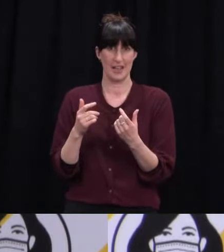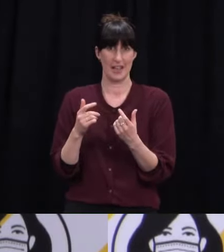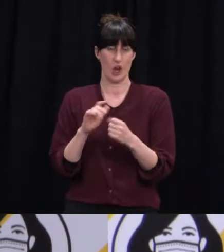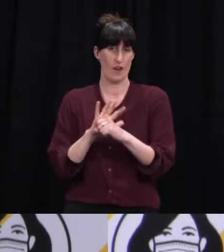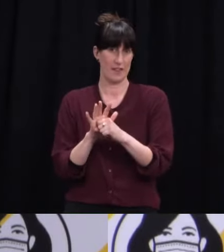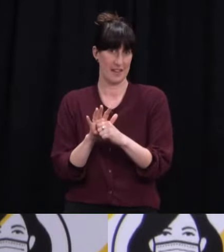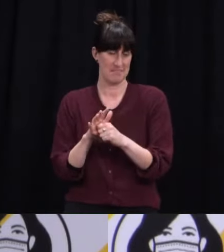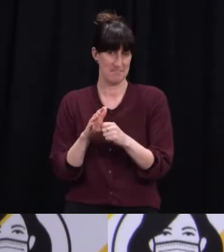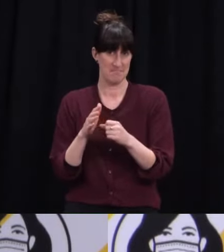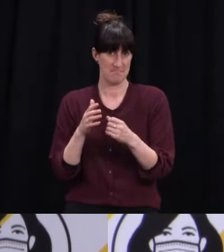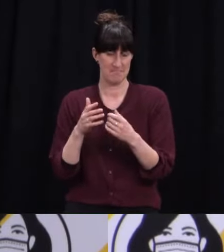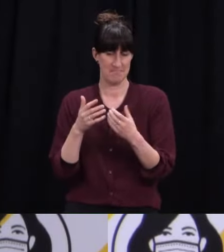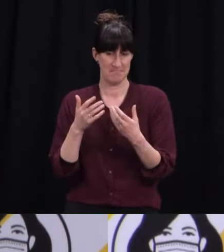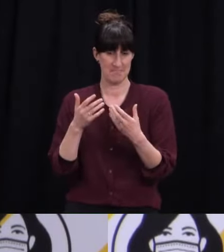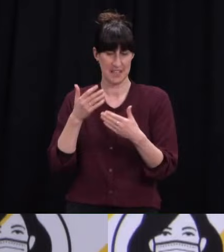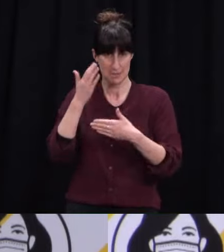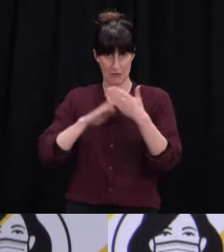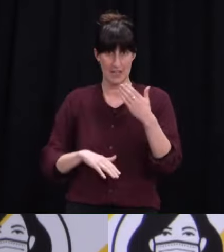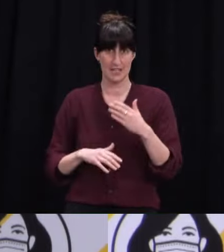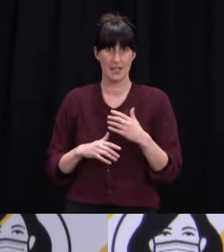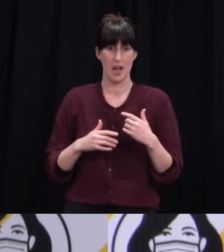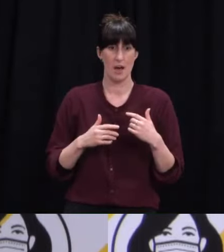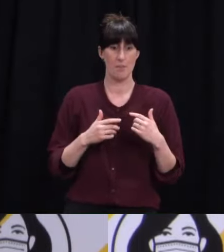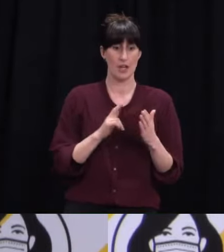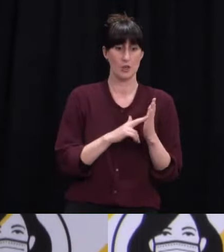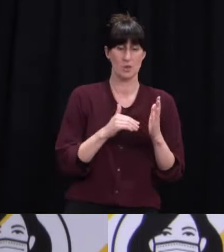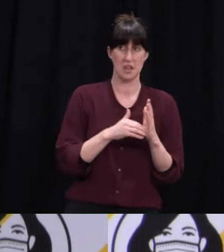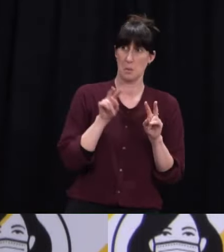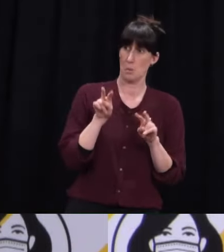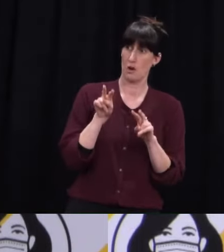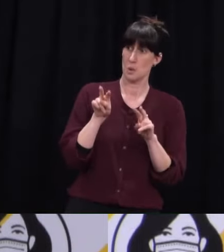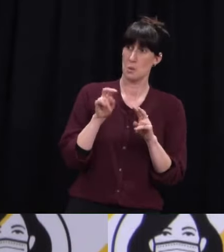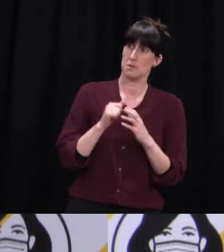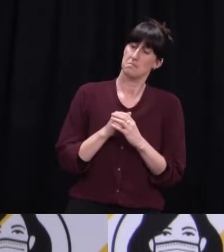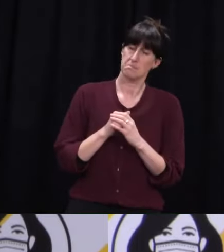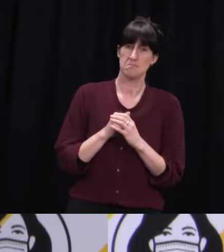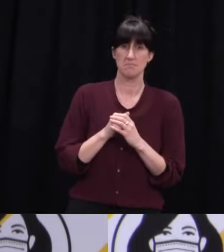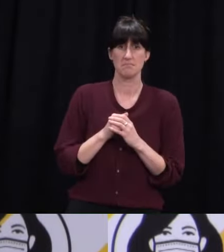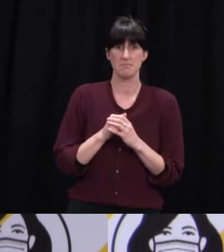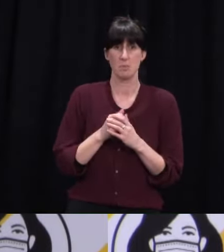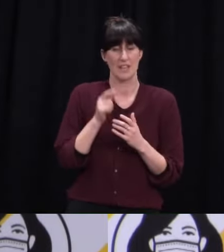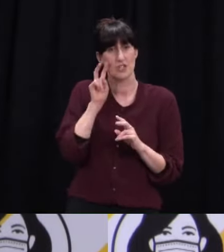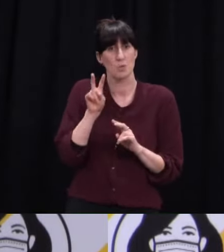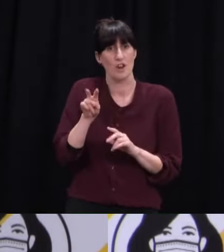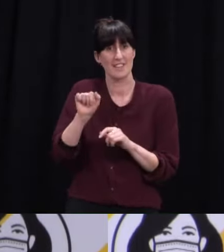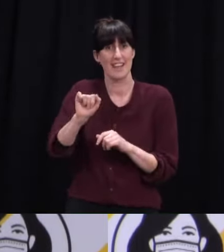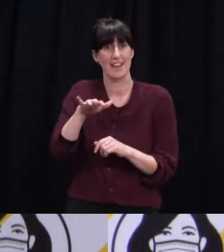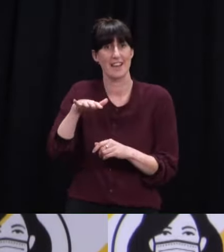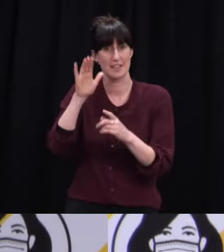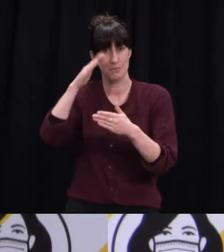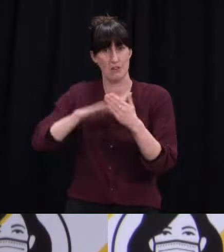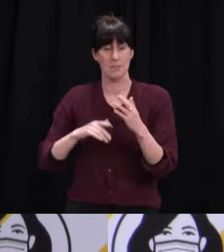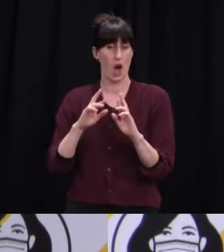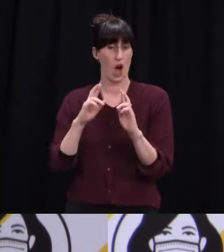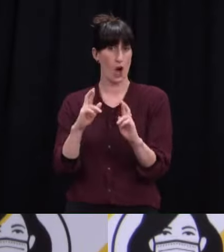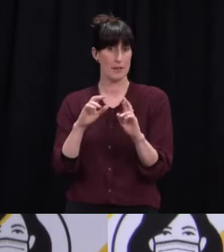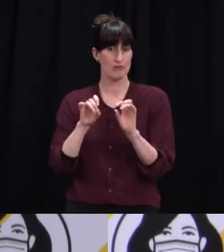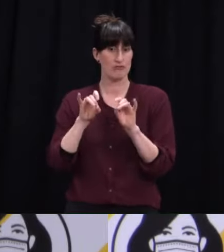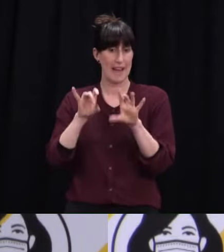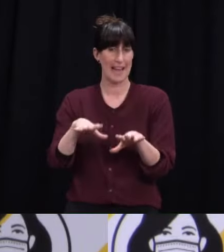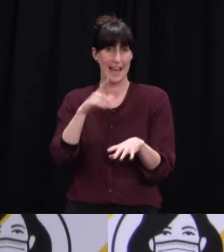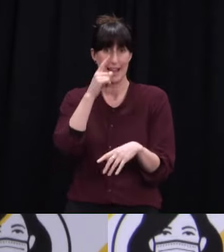is that we get to experience all of that. But I certainly hope that Australia will get back to the point where they can eliminate COVID-19 in their community so that we